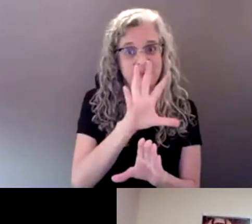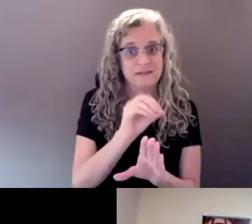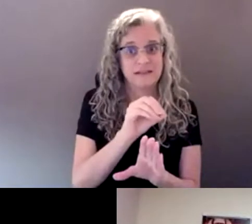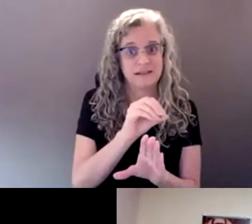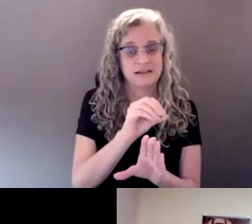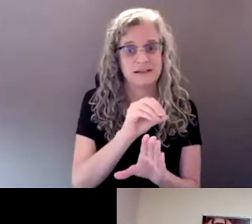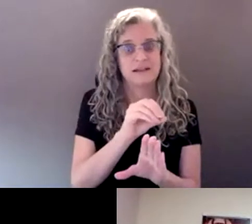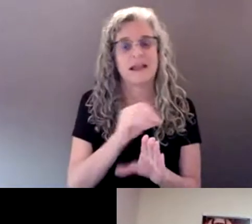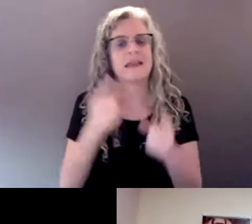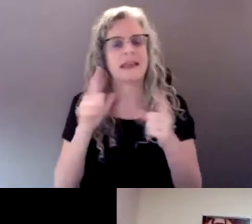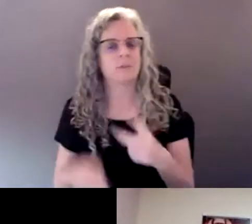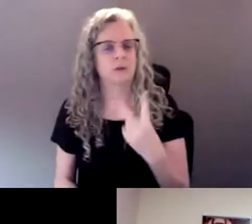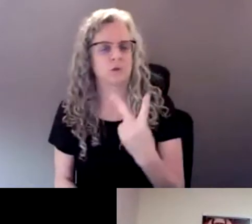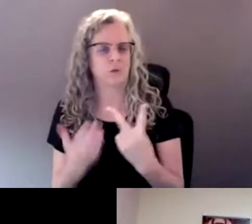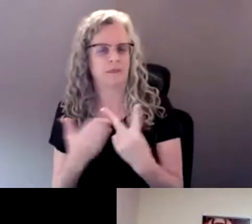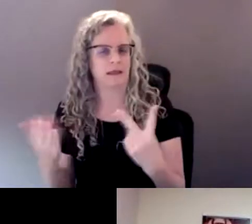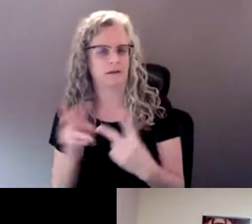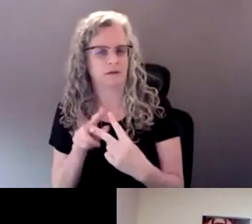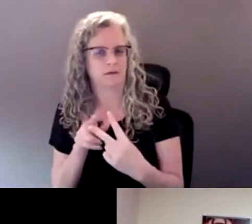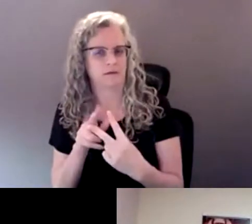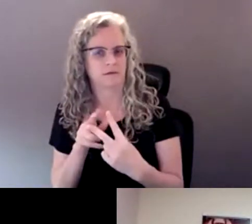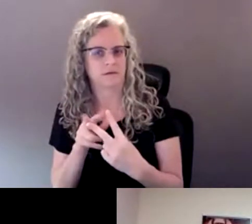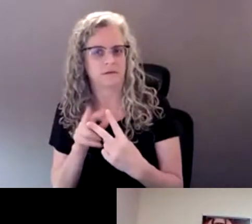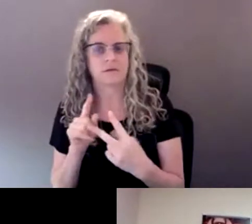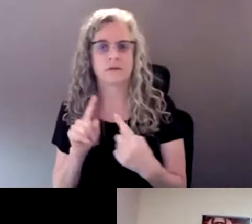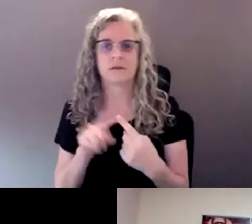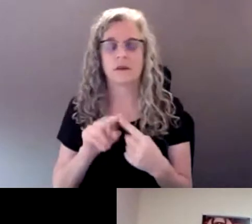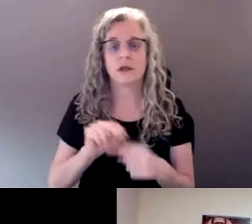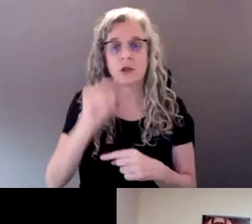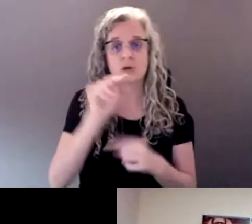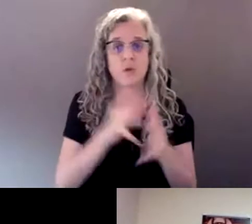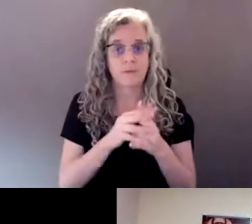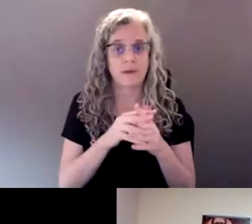two processes that happened. I think one is in North America,